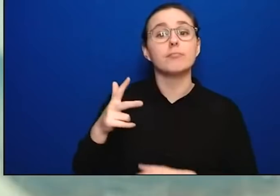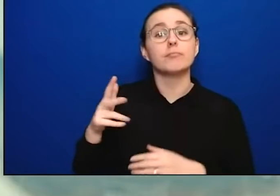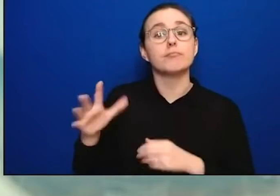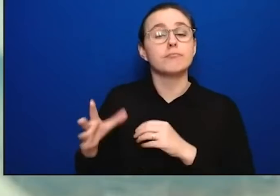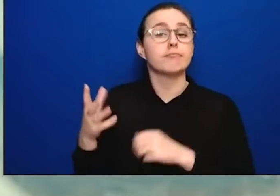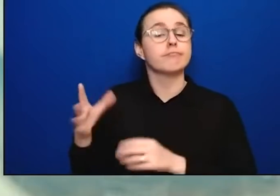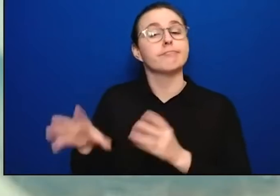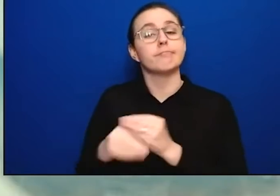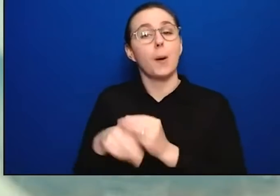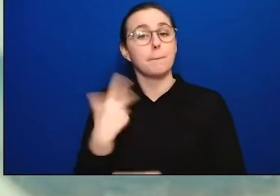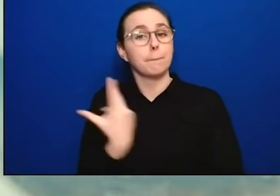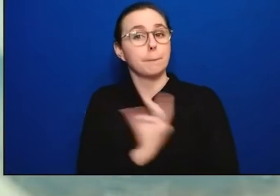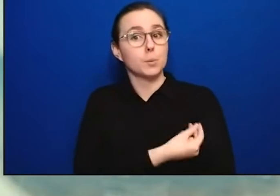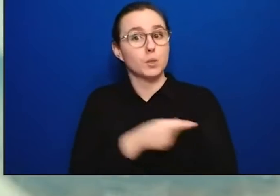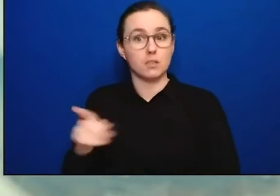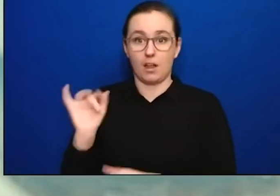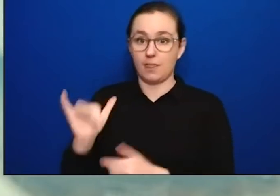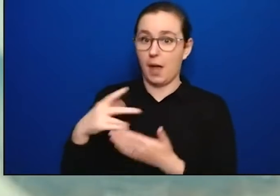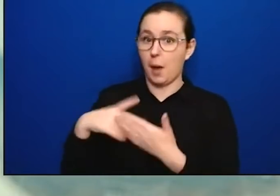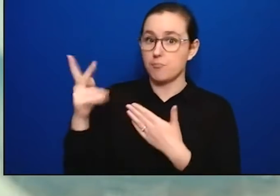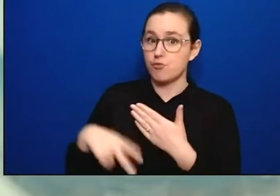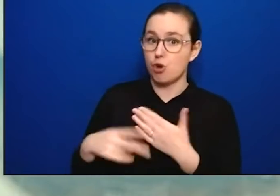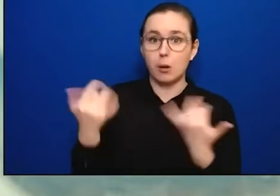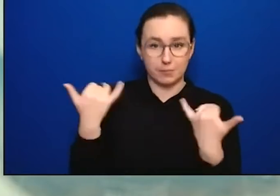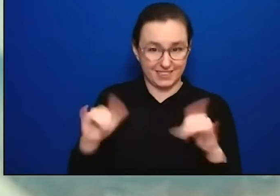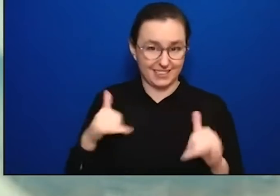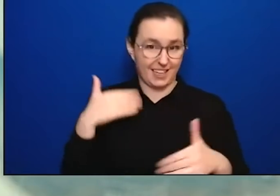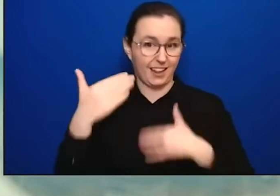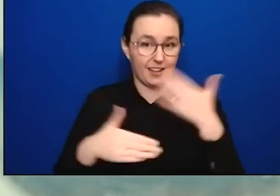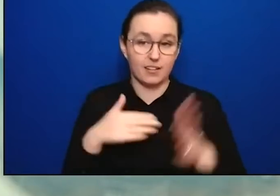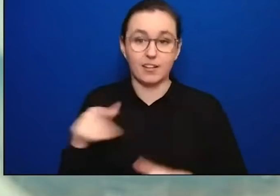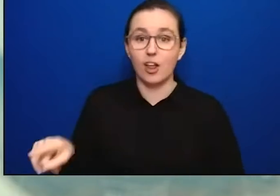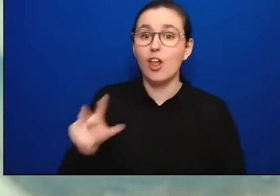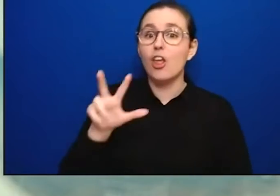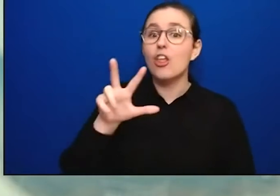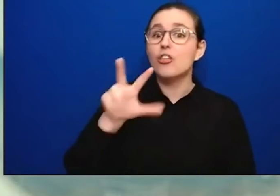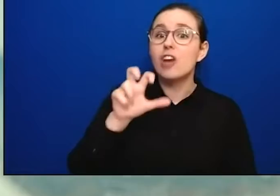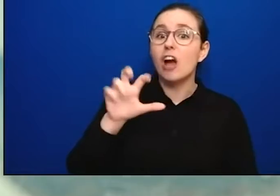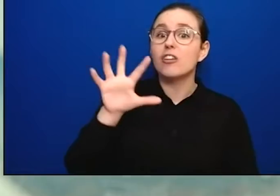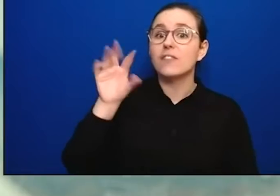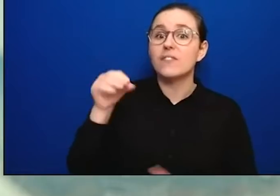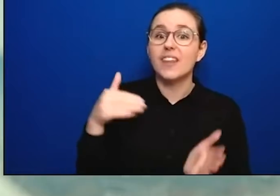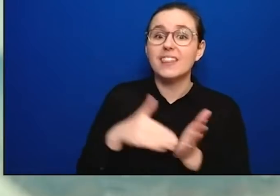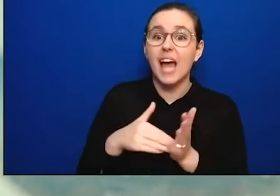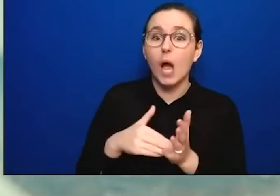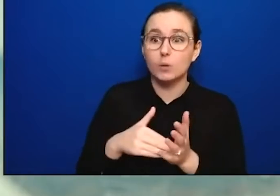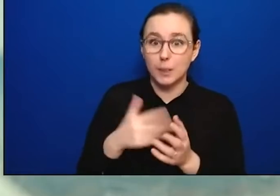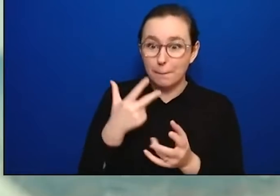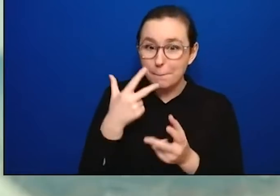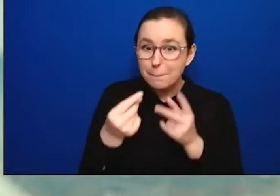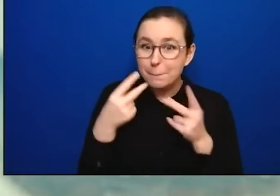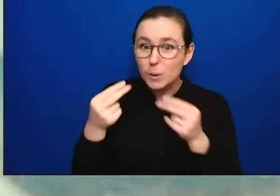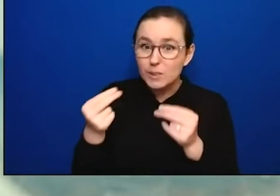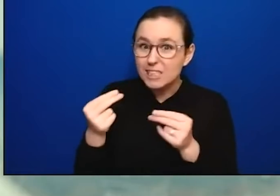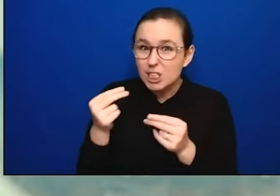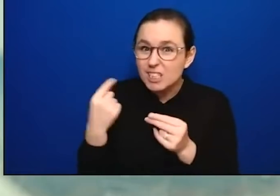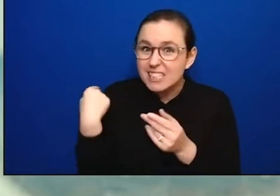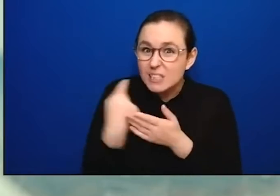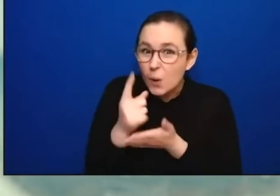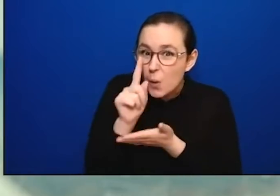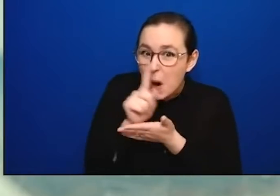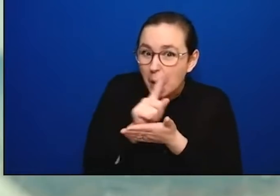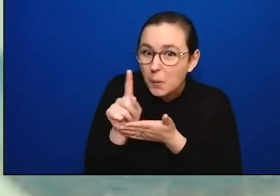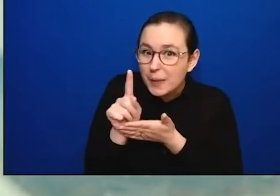booster campaign as well continues full steam ahead. It was, in fact, not just 350,000 doses, but 350,000